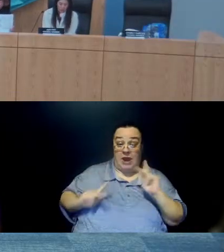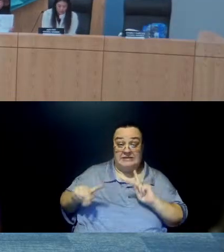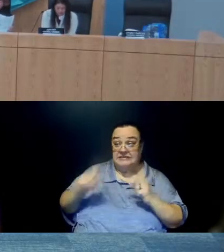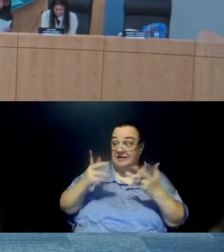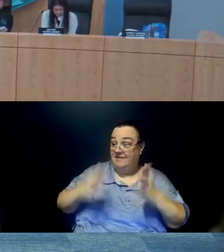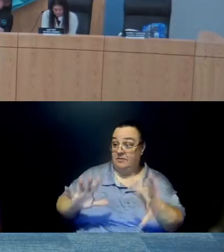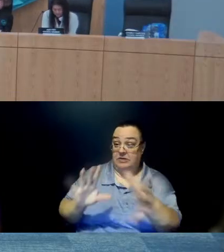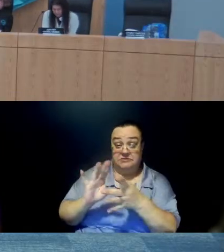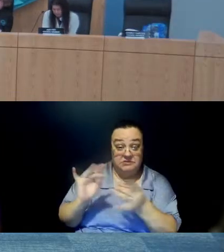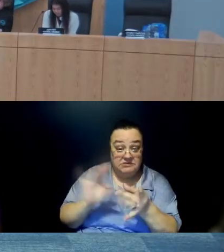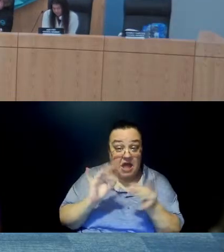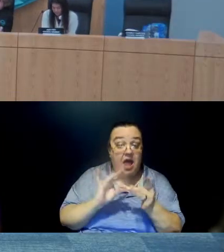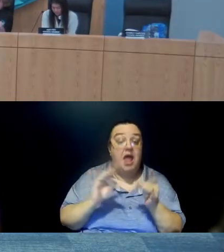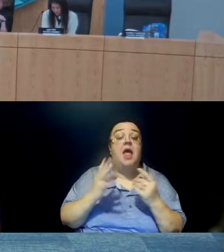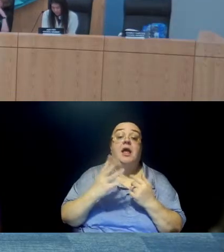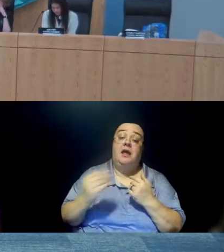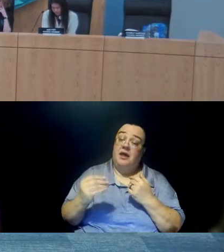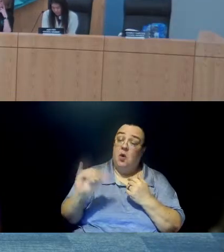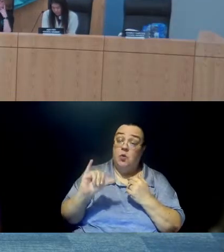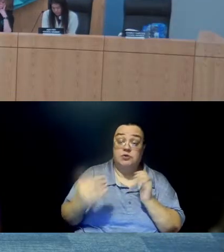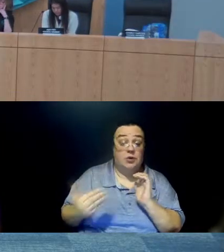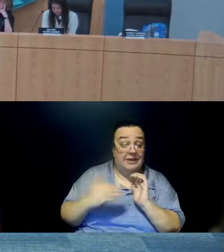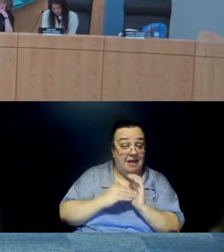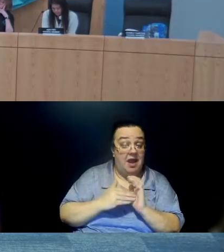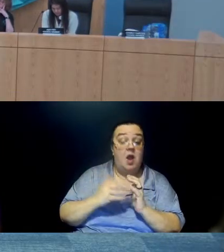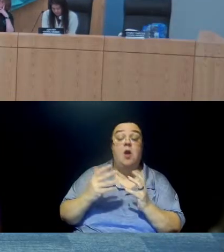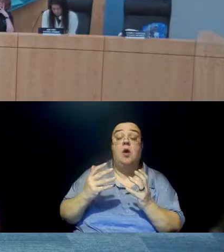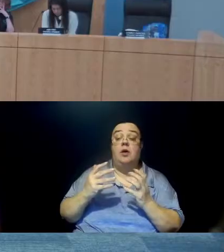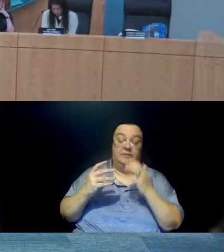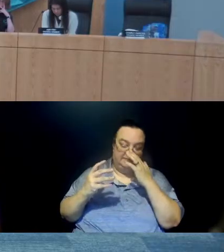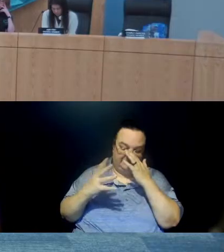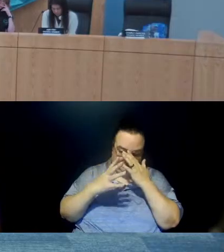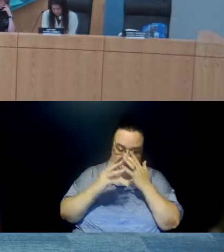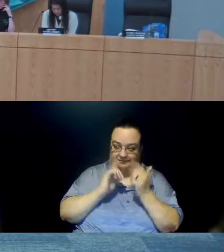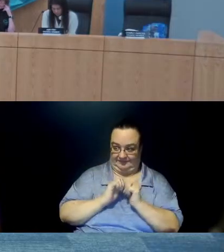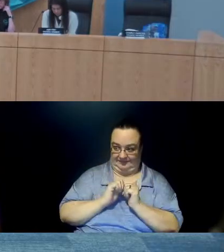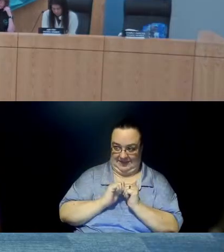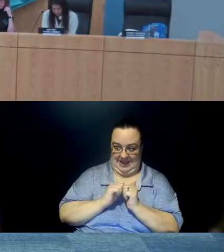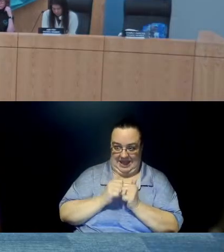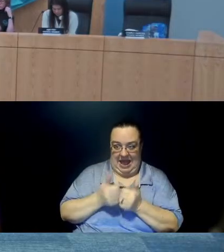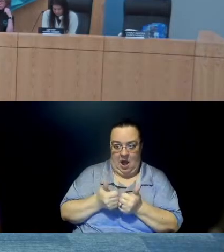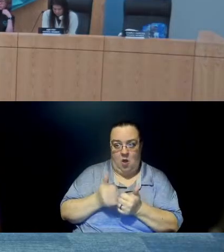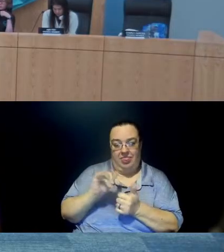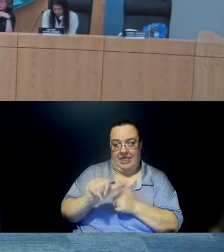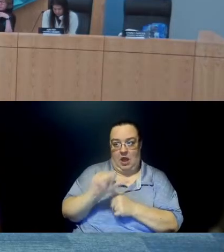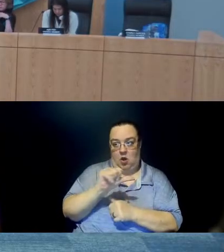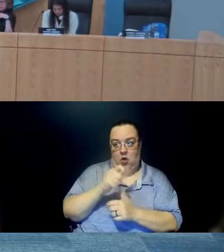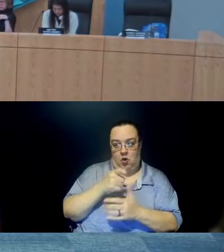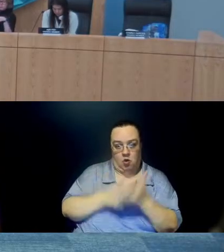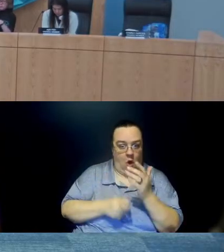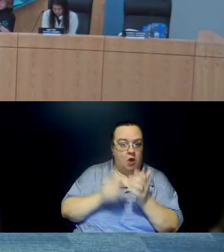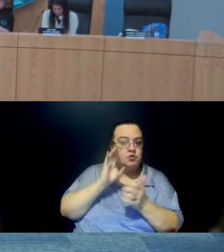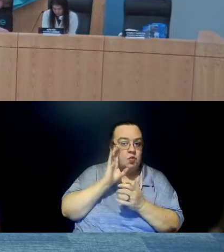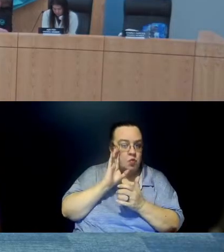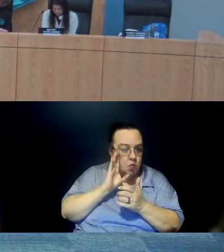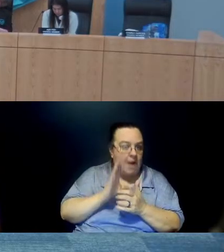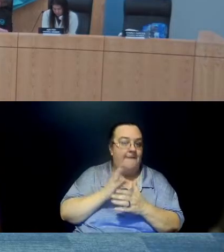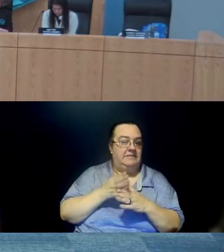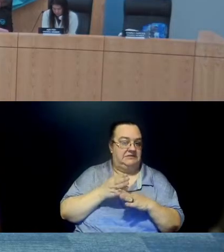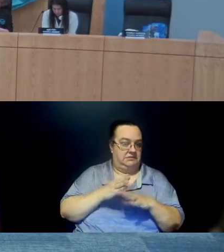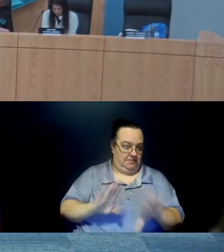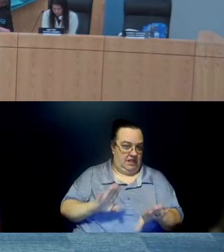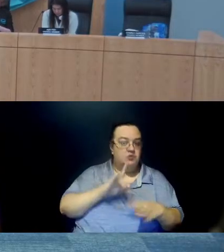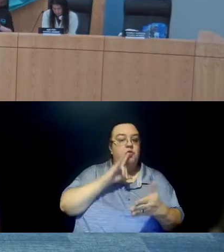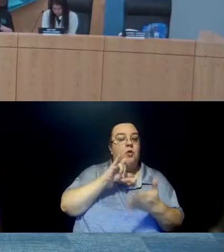And again, what the residents how the cost is going to be split, so